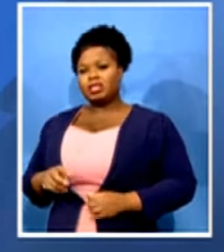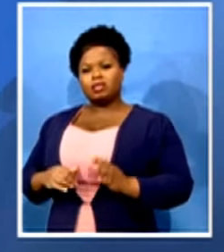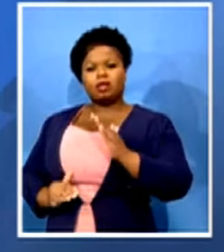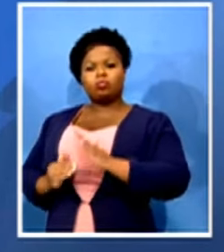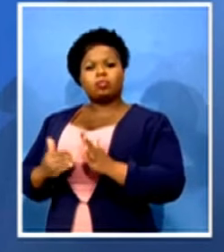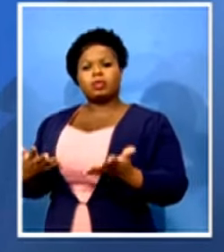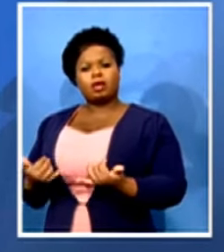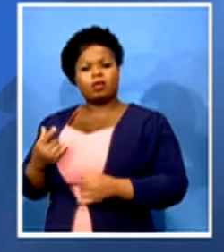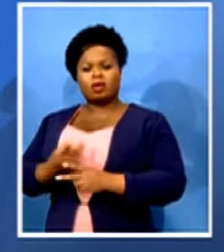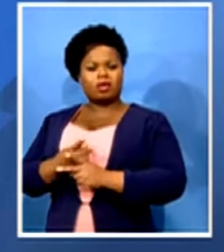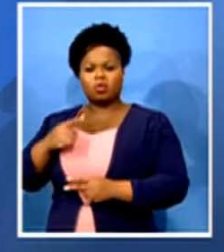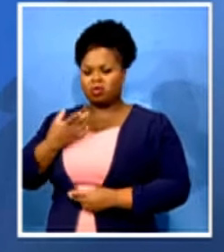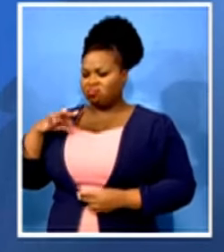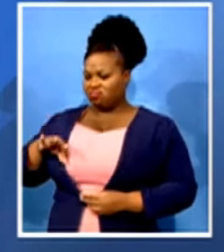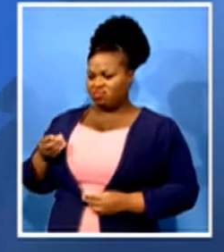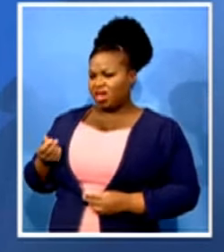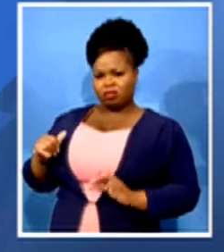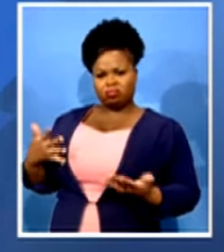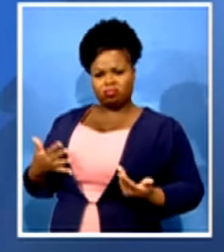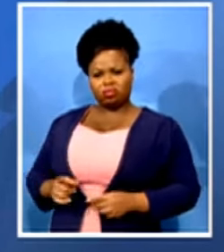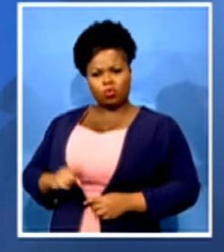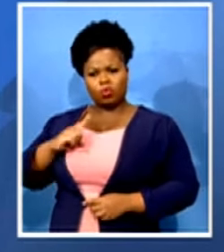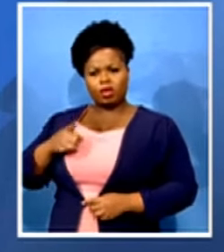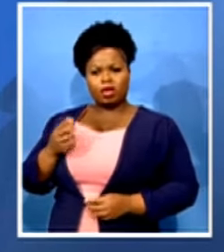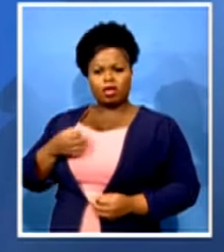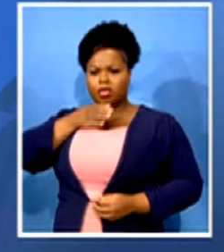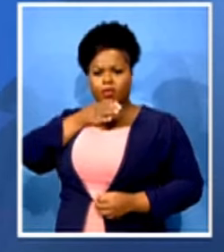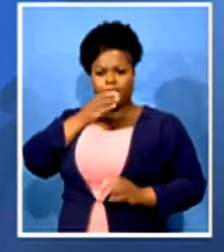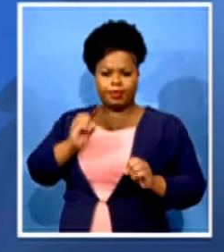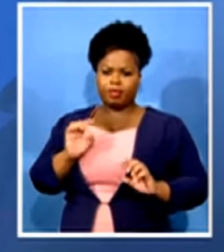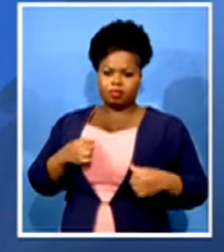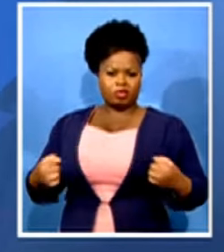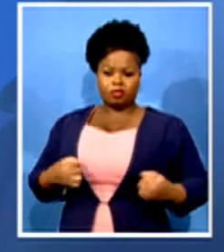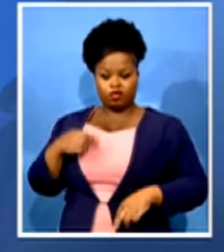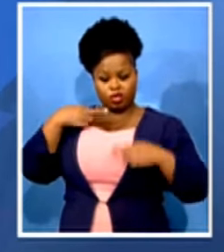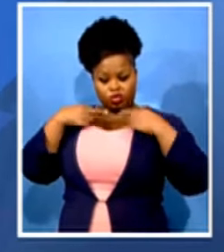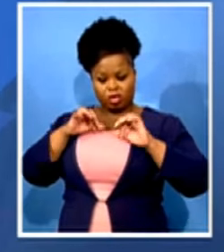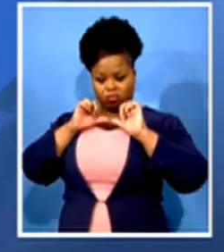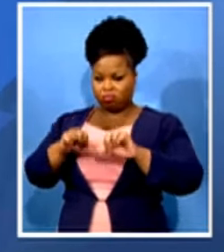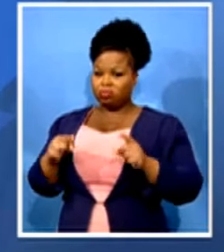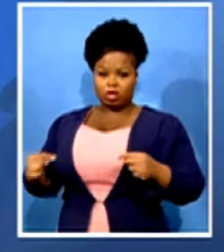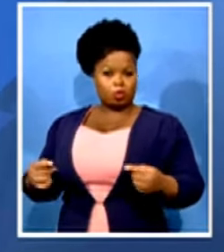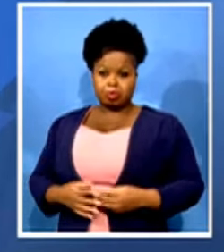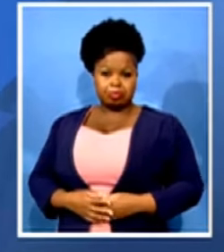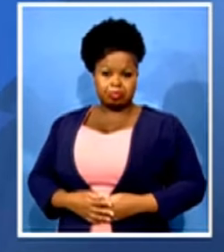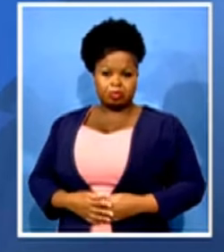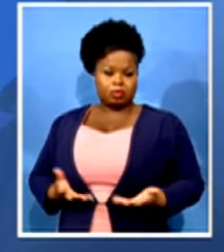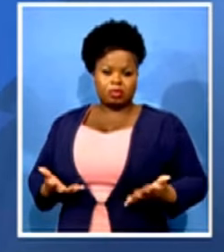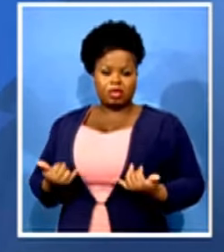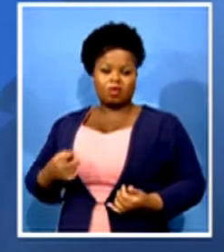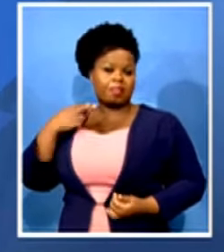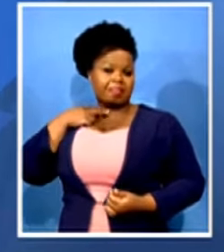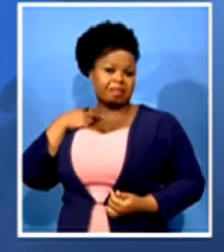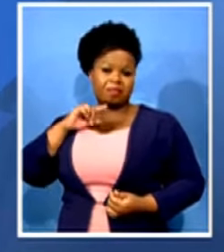on alcohol. It's virtually impossible for any restaurant to be able to survive itself. And the unfortunate thing is we are not coffee shops. We are sit-down